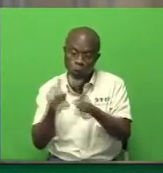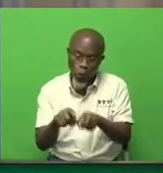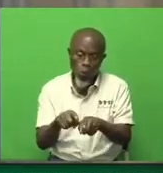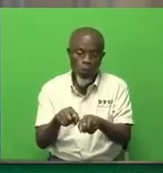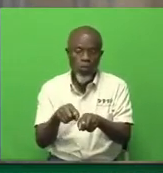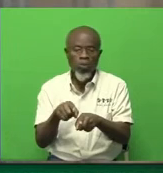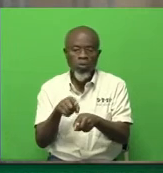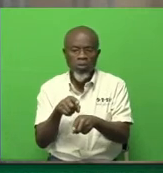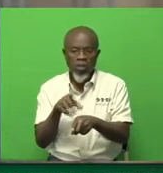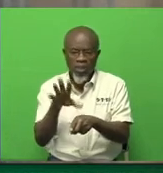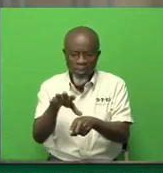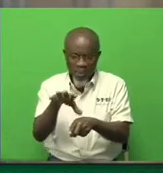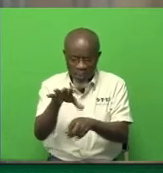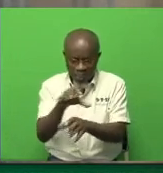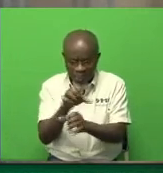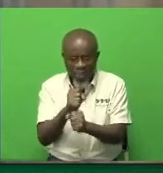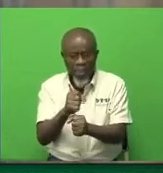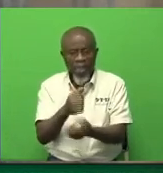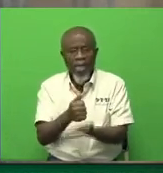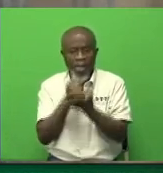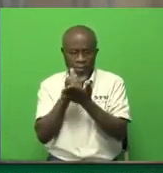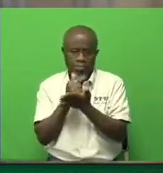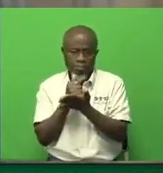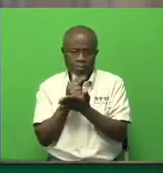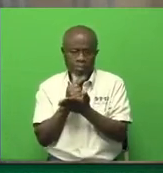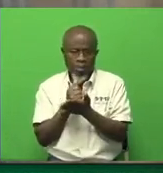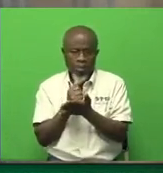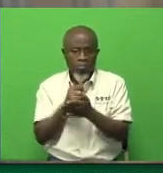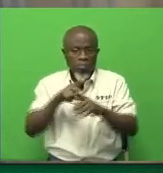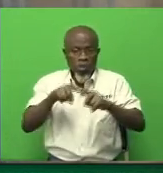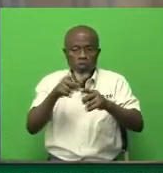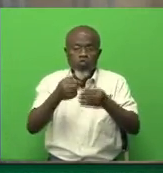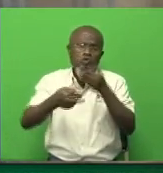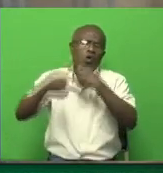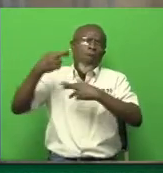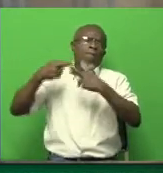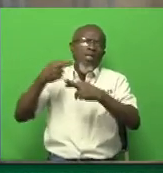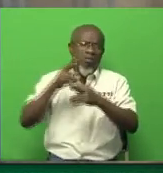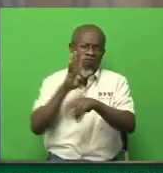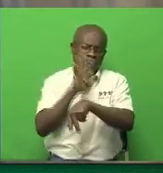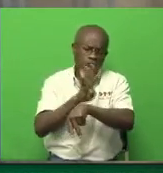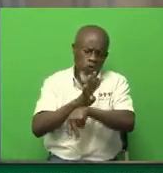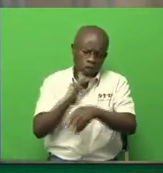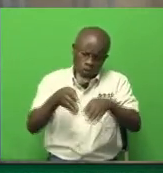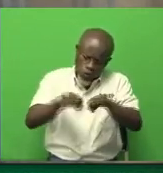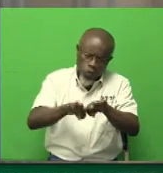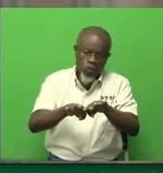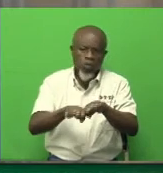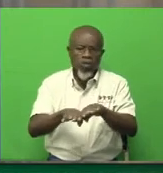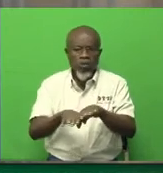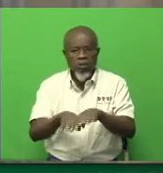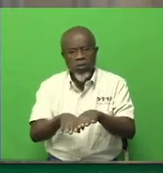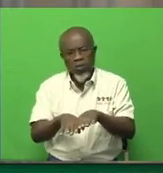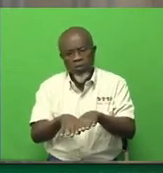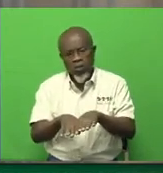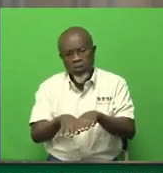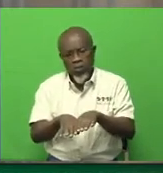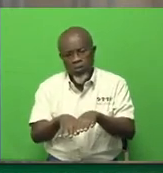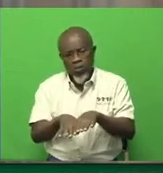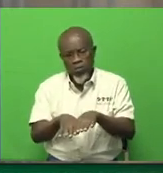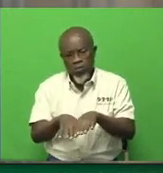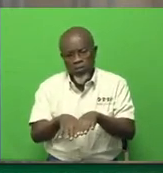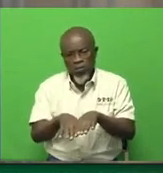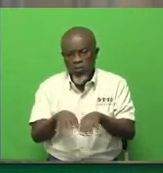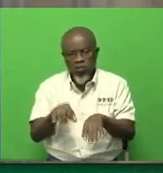P.M so all people are working you can't get to the Health Center because you work until 4 pm we had initiated that and so you're